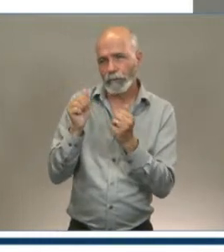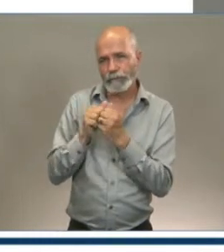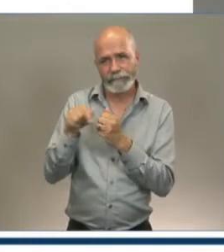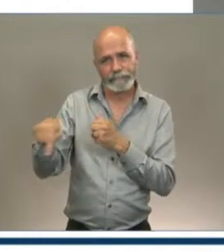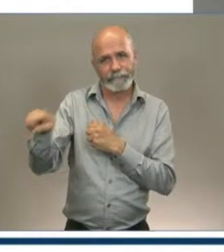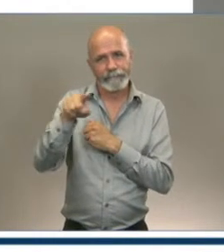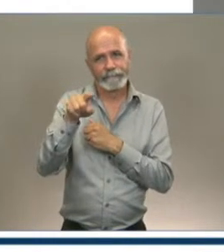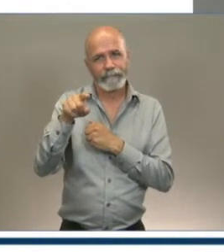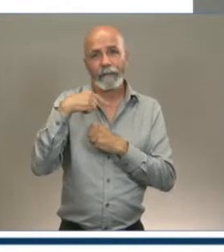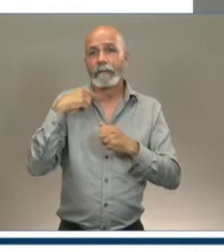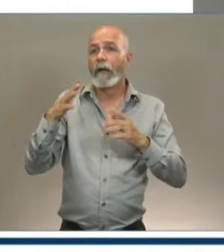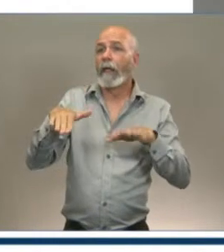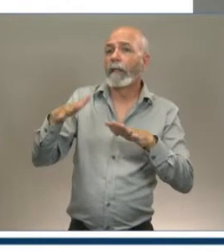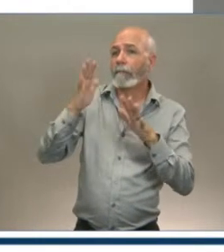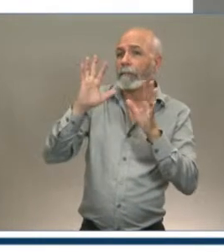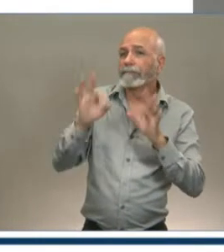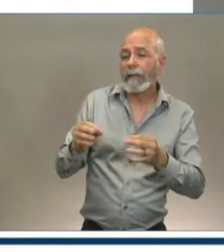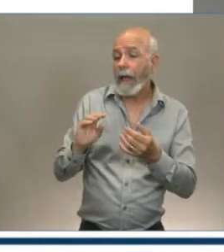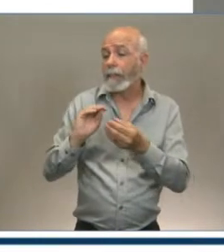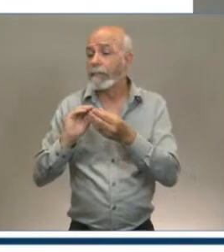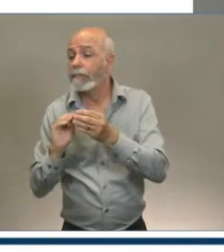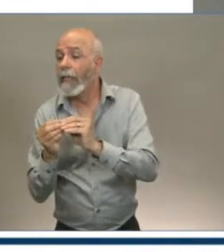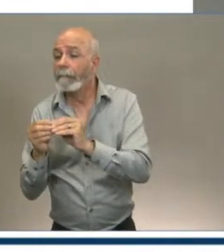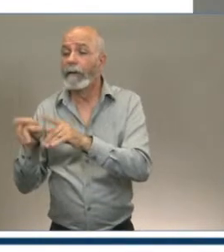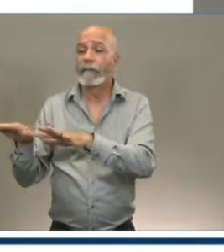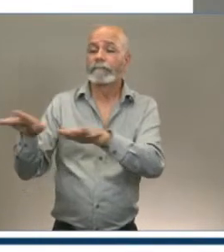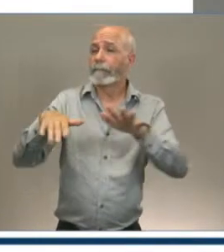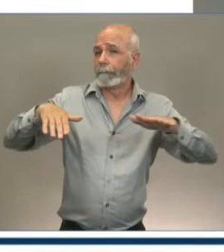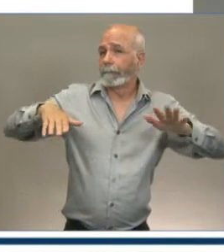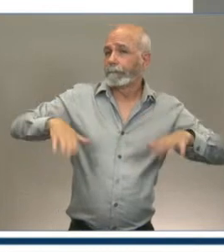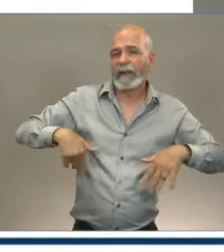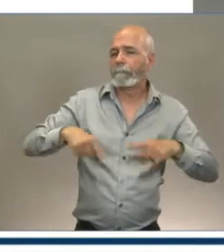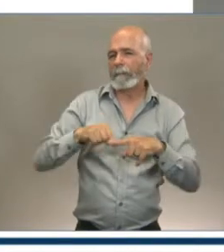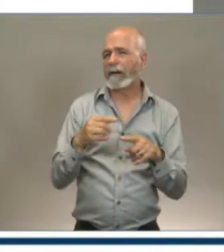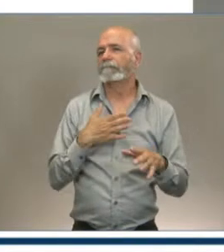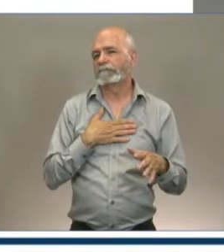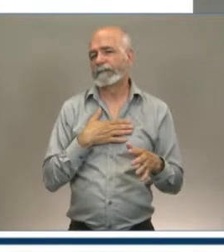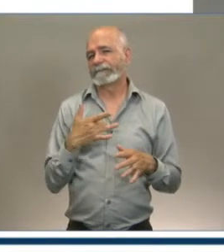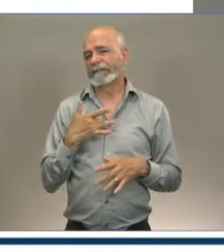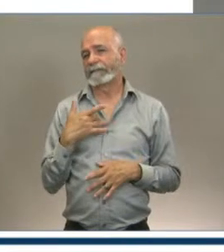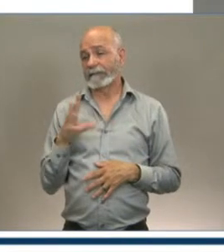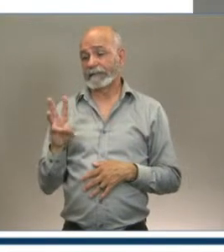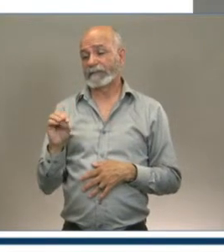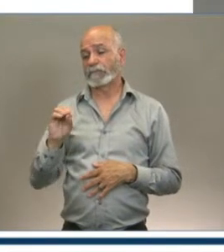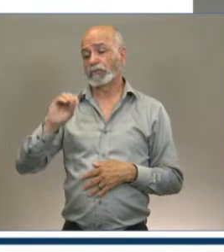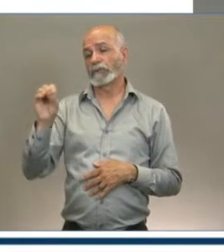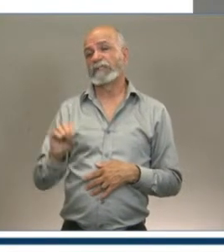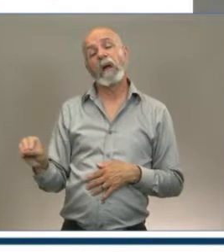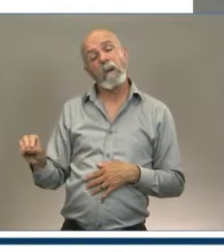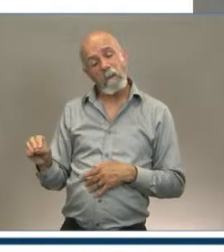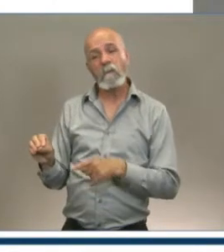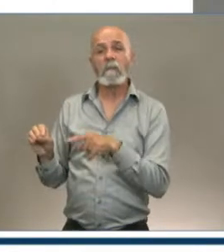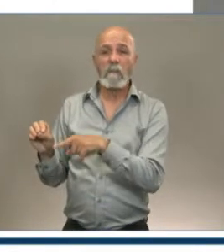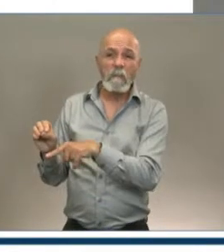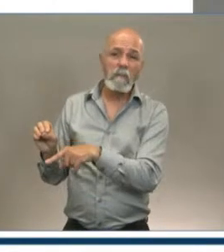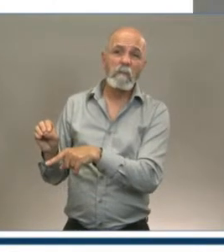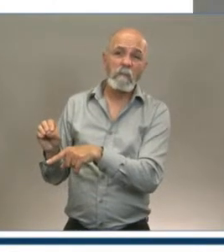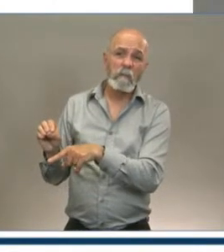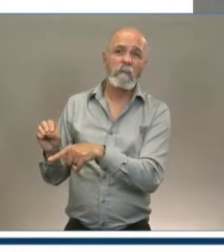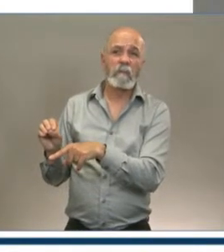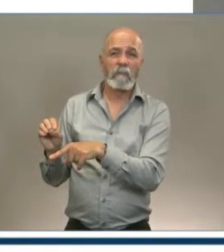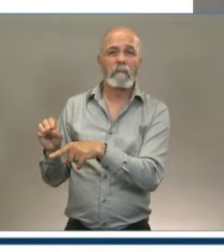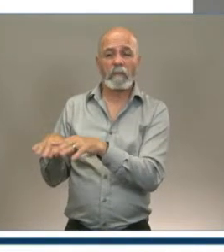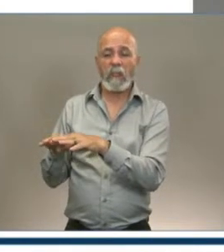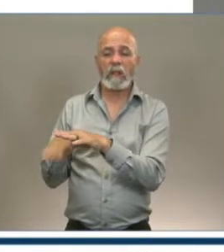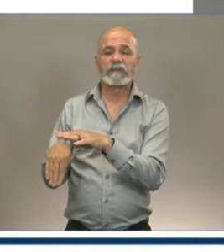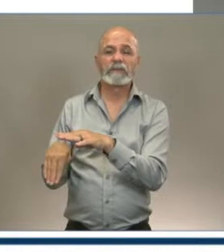capacity, but we continue to work with them with a target of 60%, and the vast majority just have naturally had 60% or less. There's